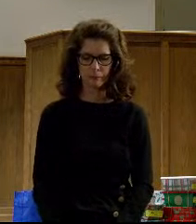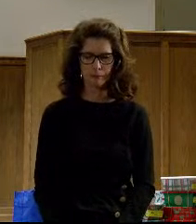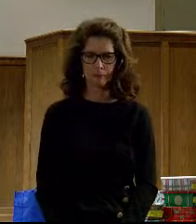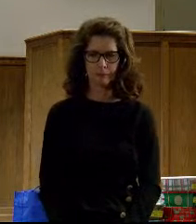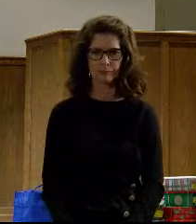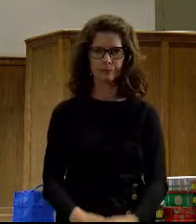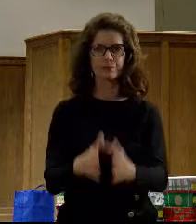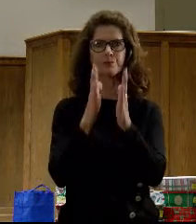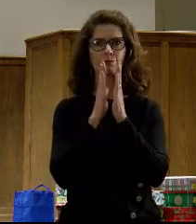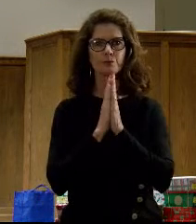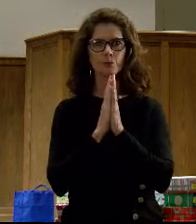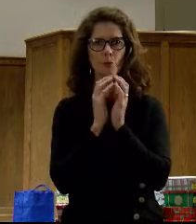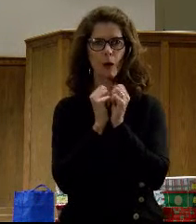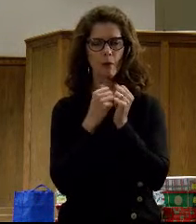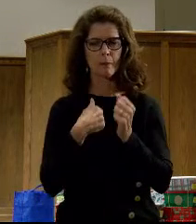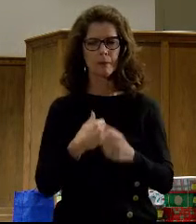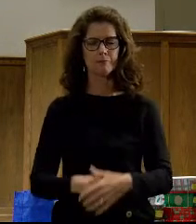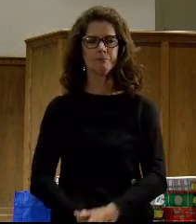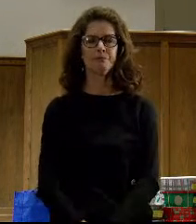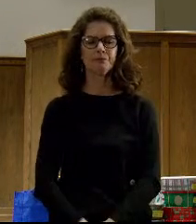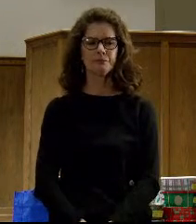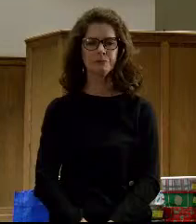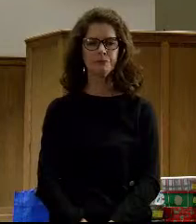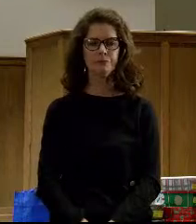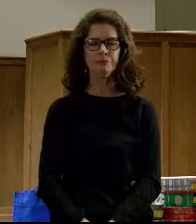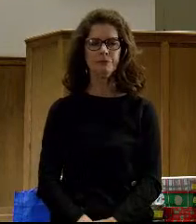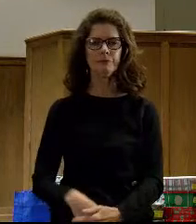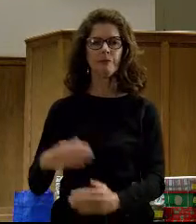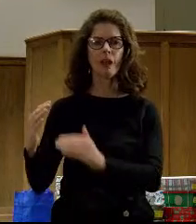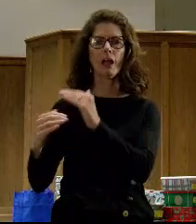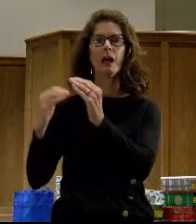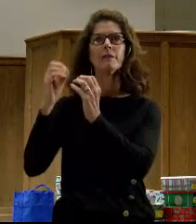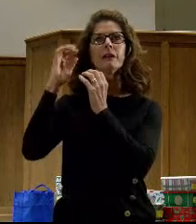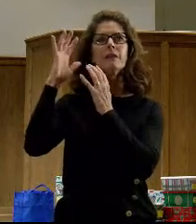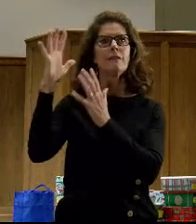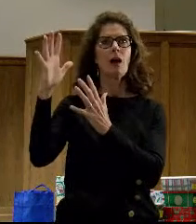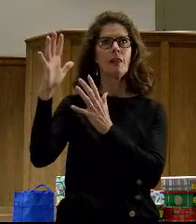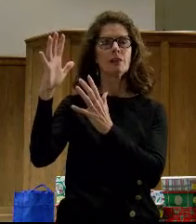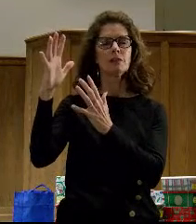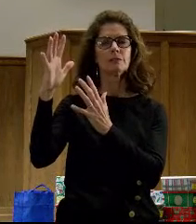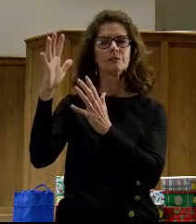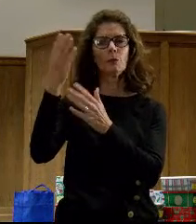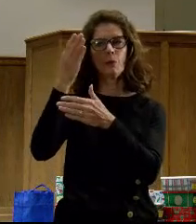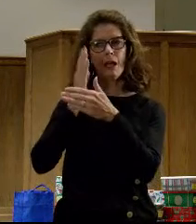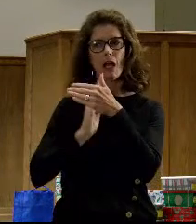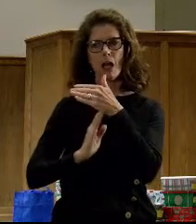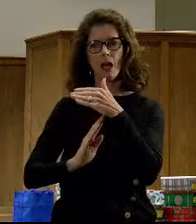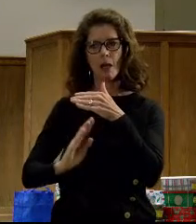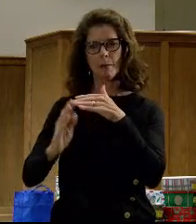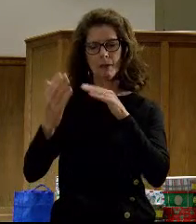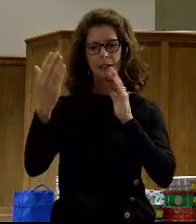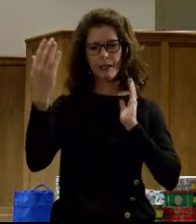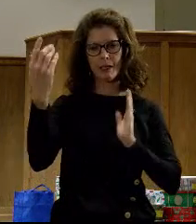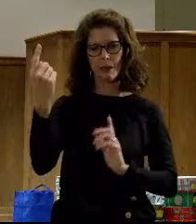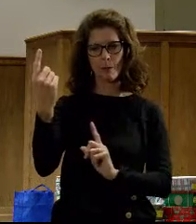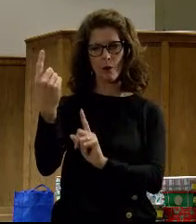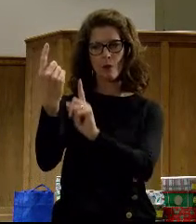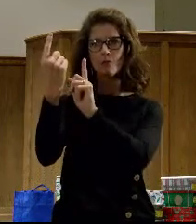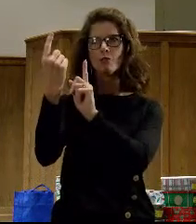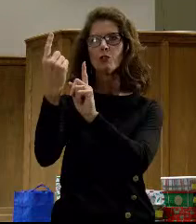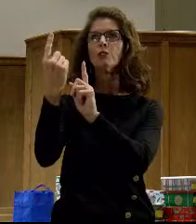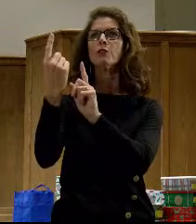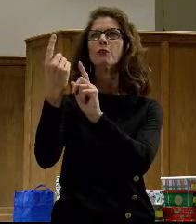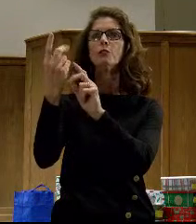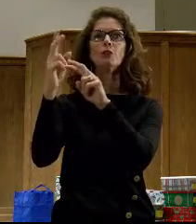Would you pray with me? Our Heavenly Father, we very humbly approach your throne of grace.